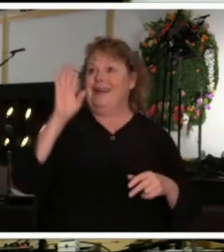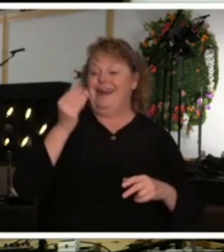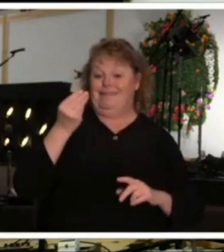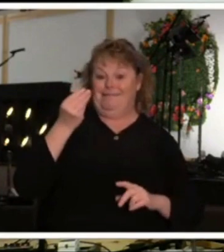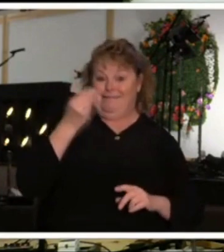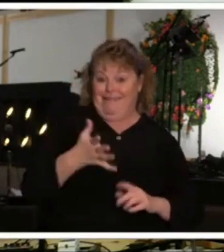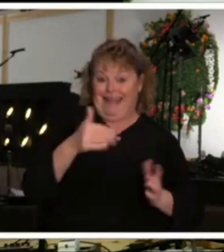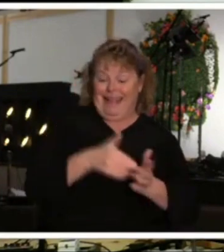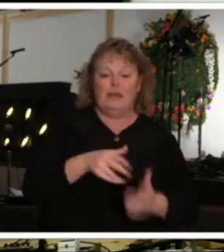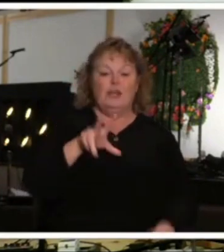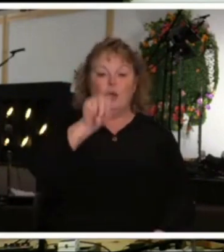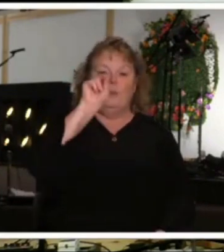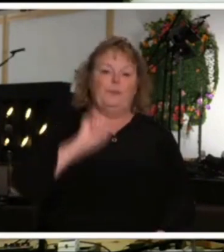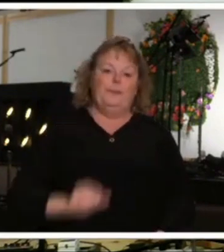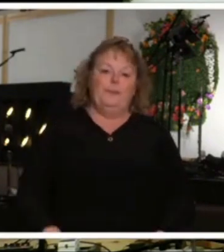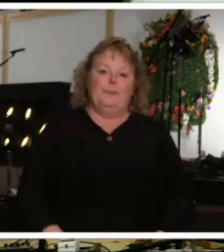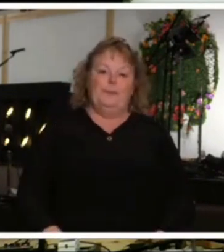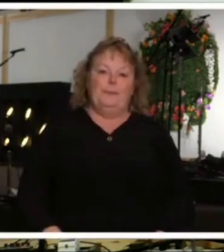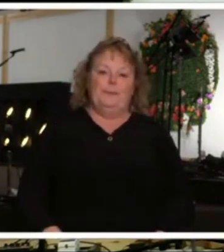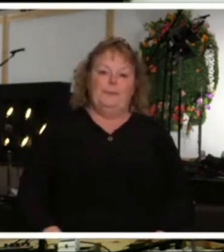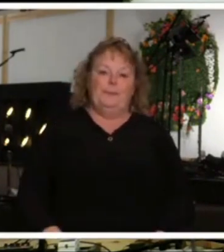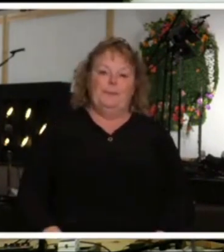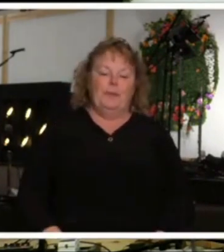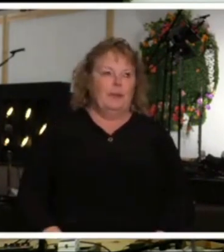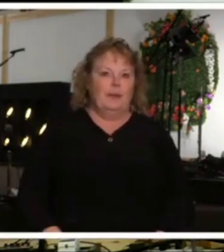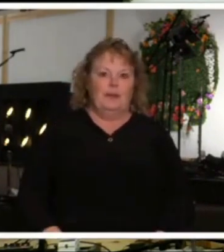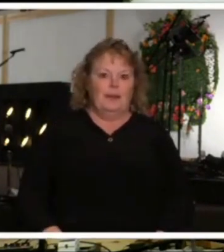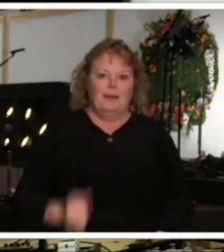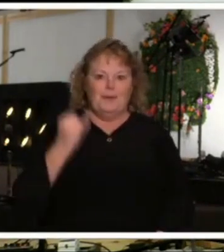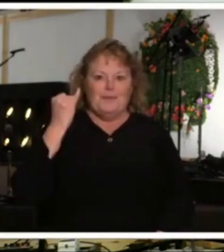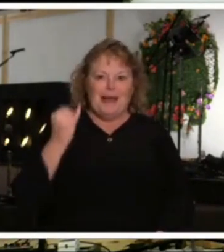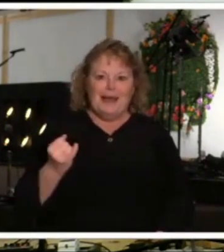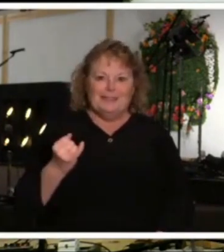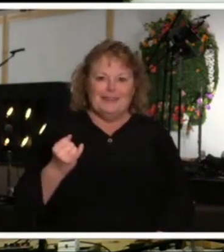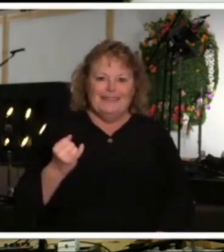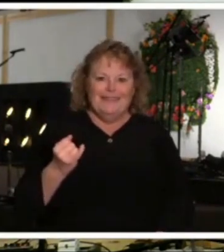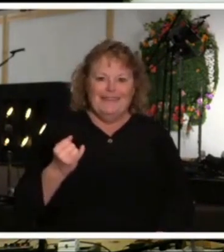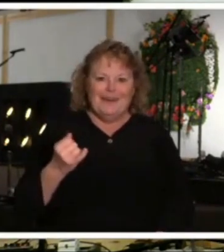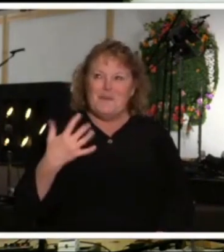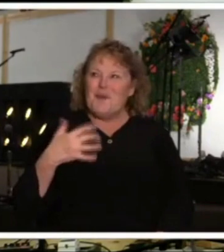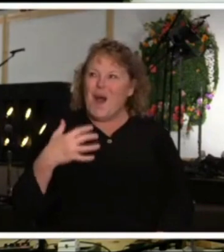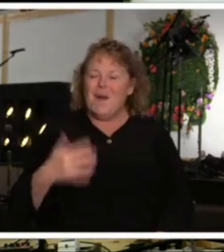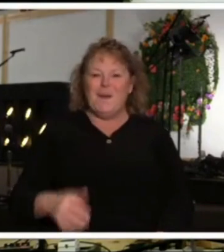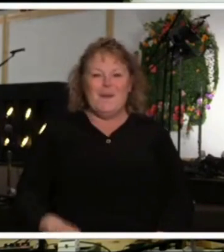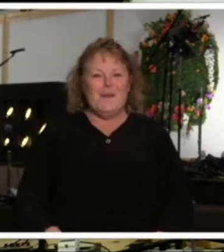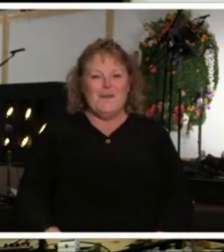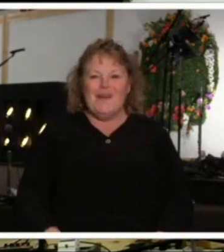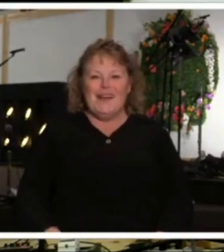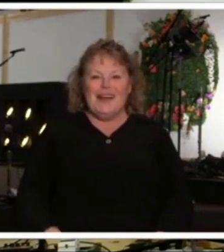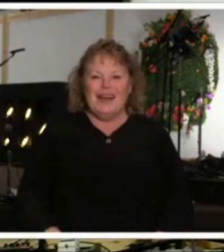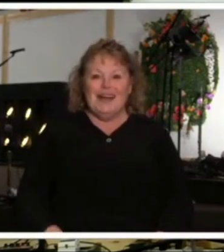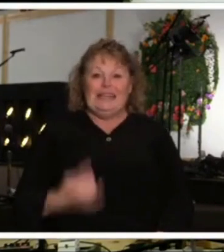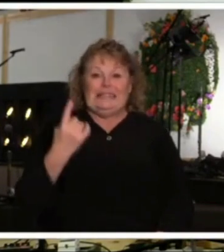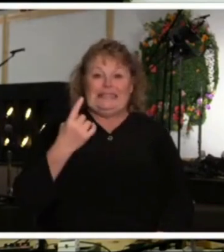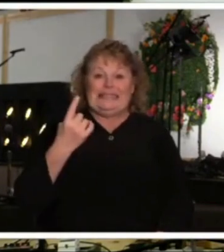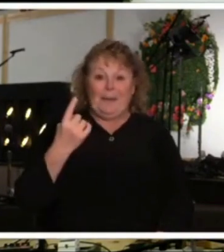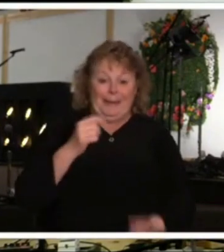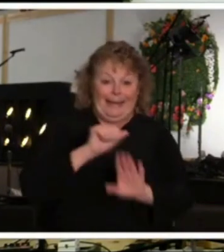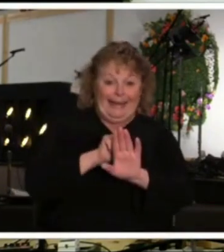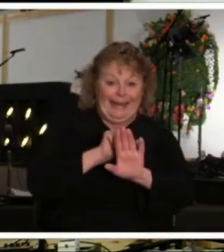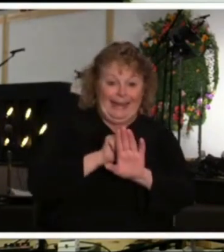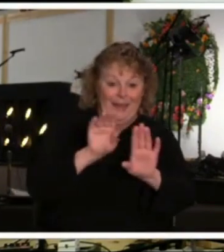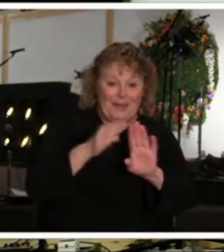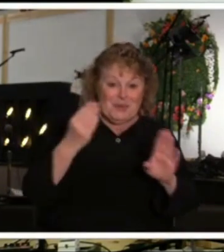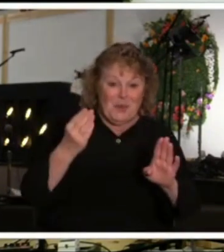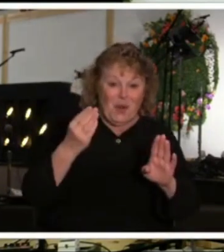no. Now imagine, think about being in that position. And someone comes to your house to evaluate your